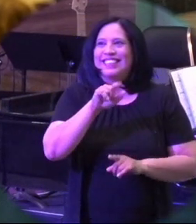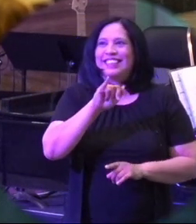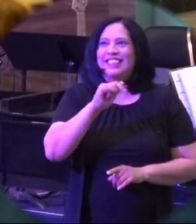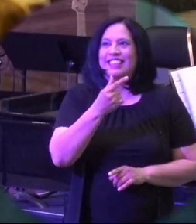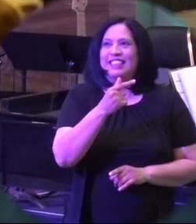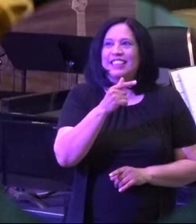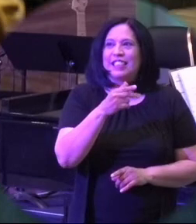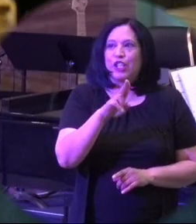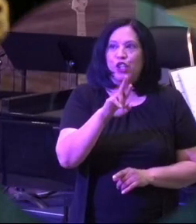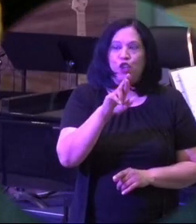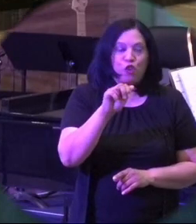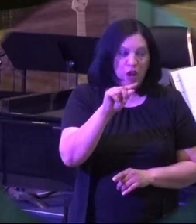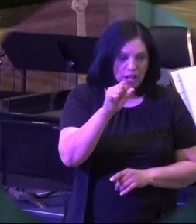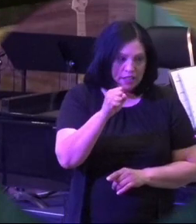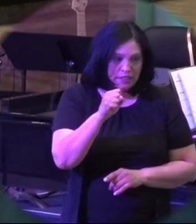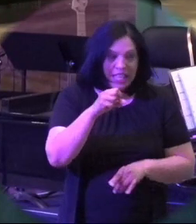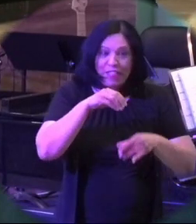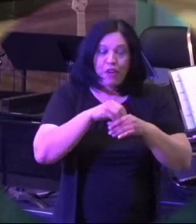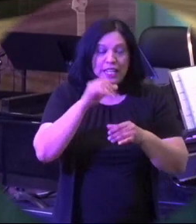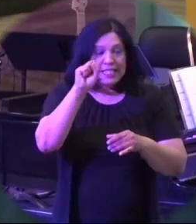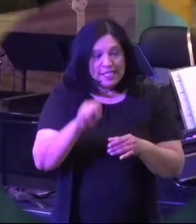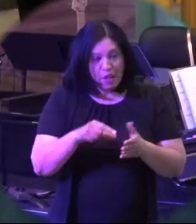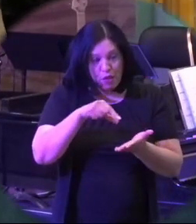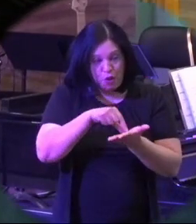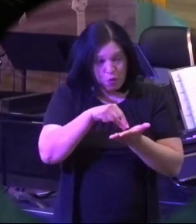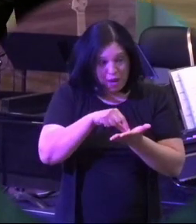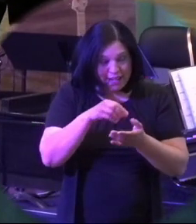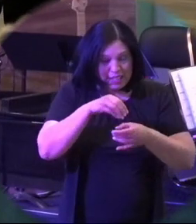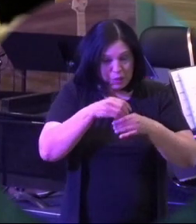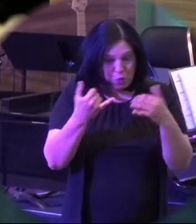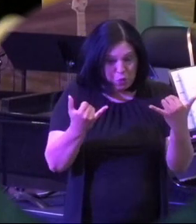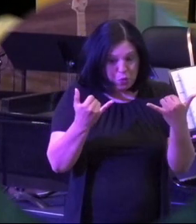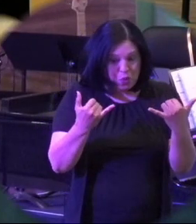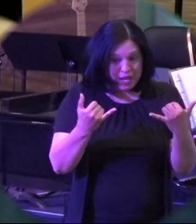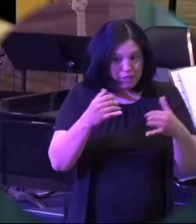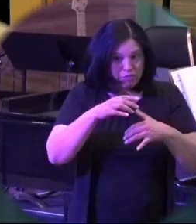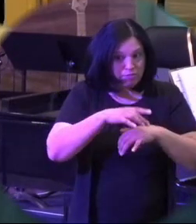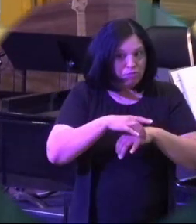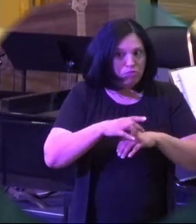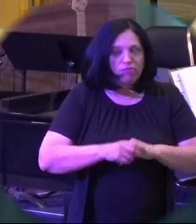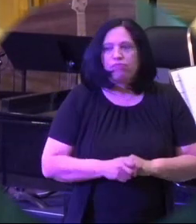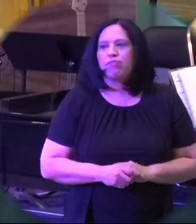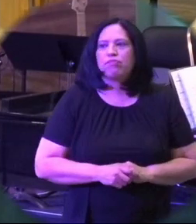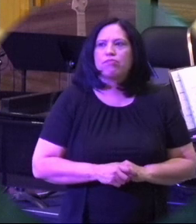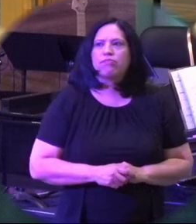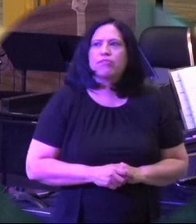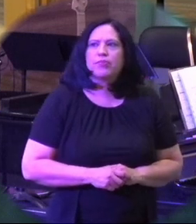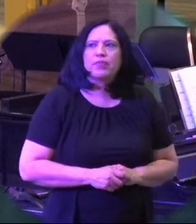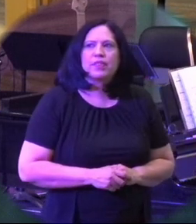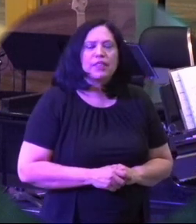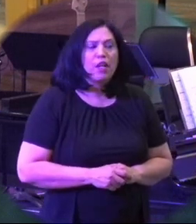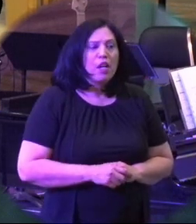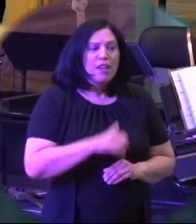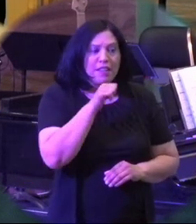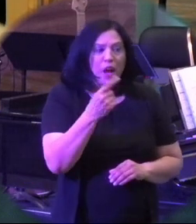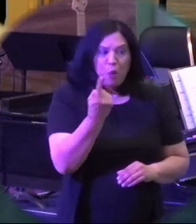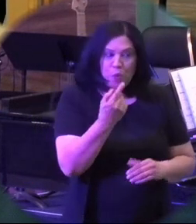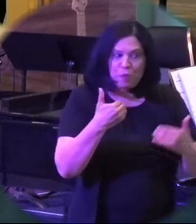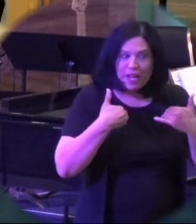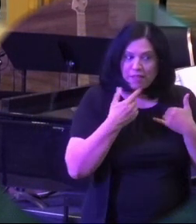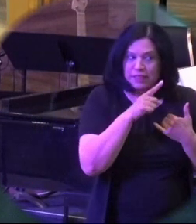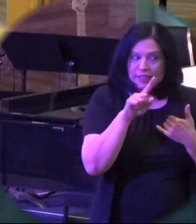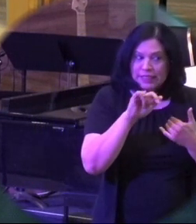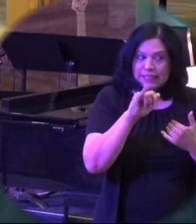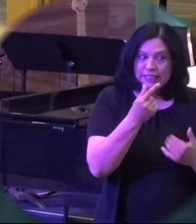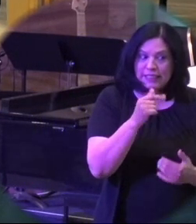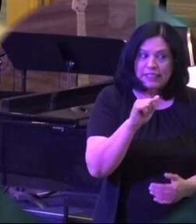Iraq in today's geography. Here's another interesting thing. Not only do we have ziggurats, we also